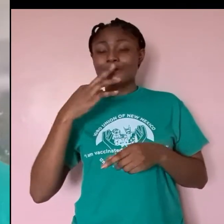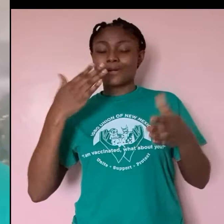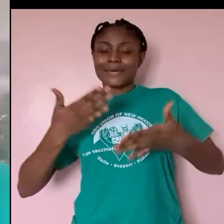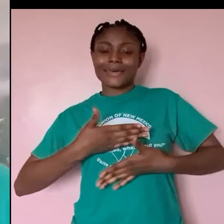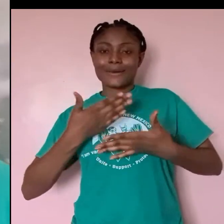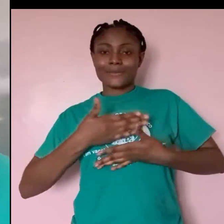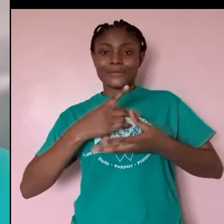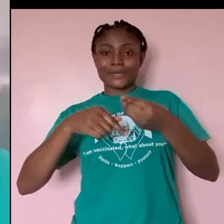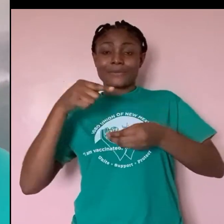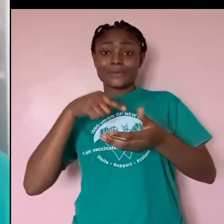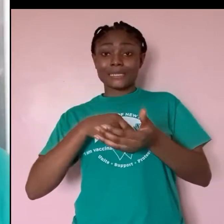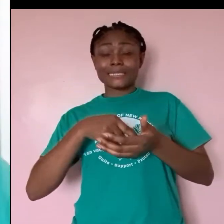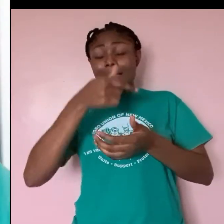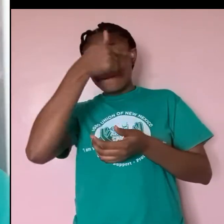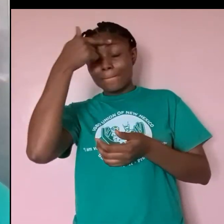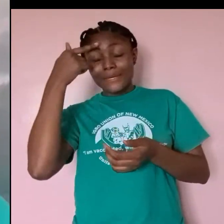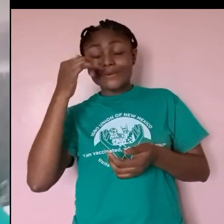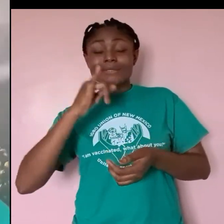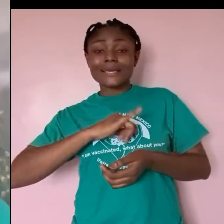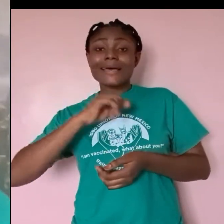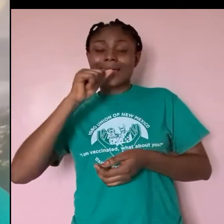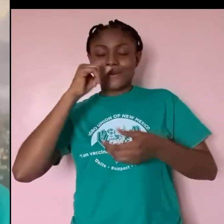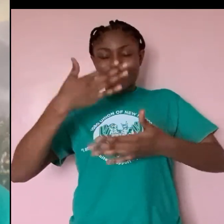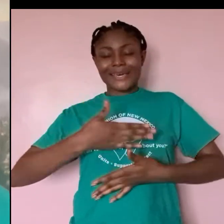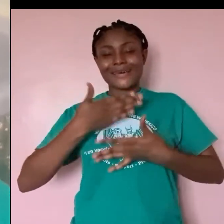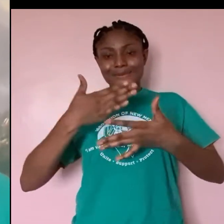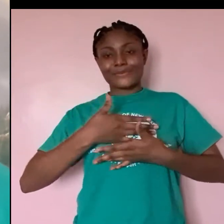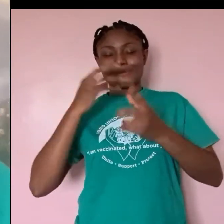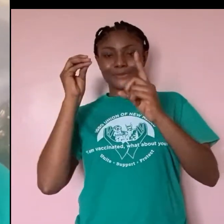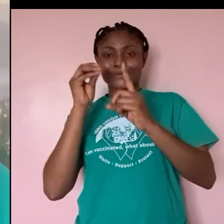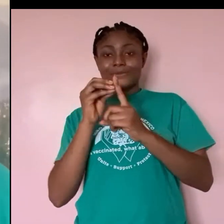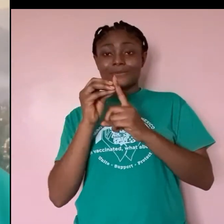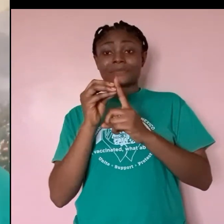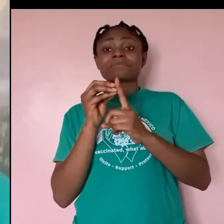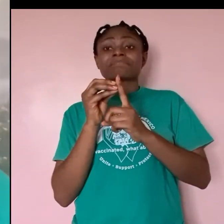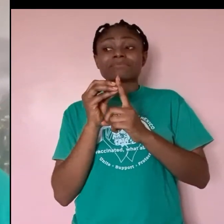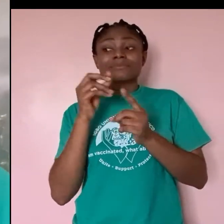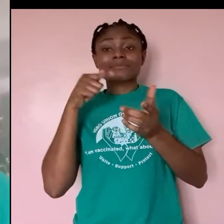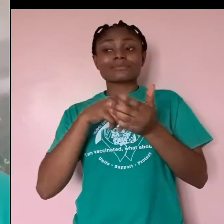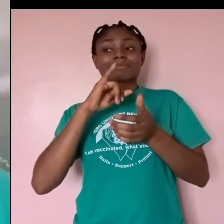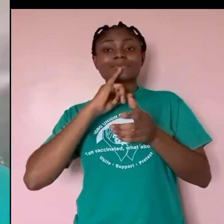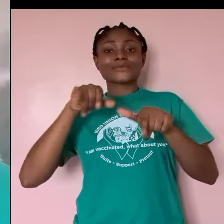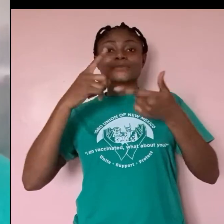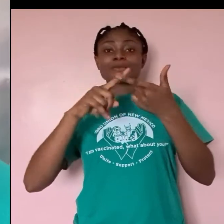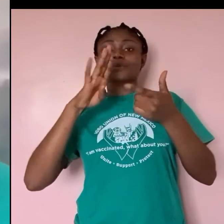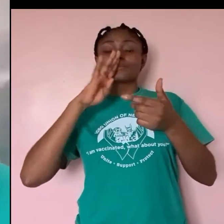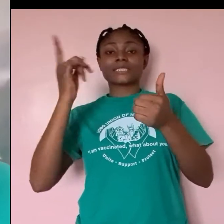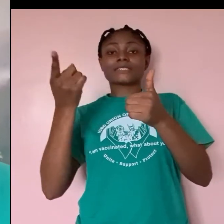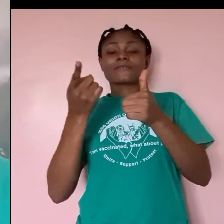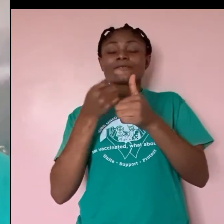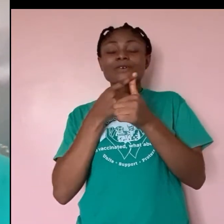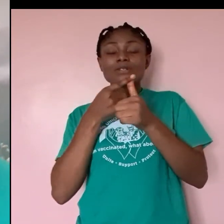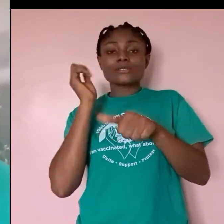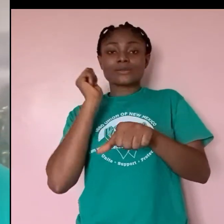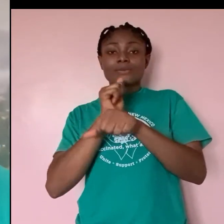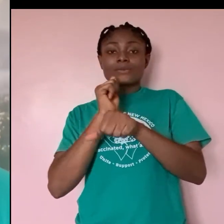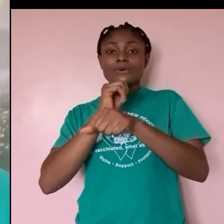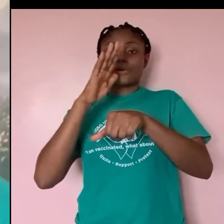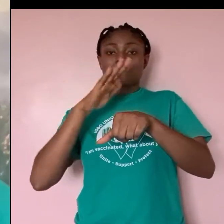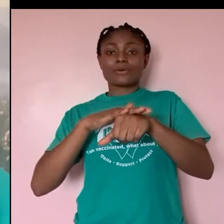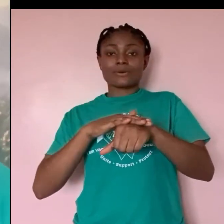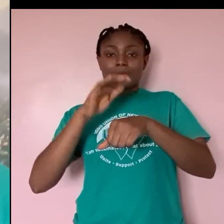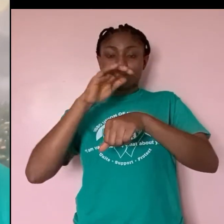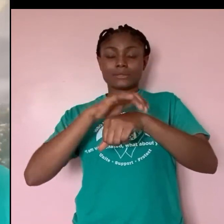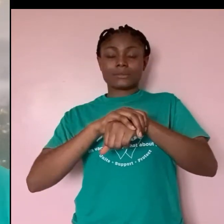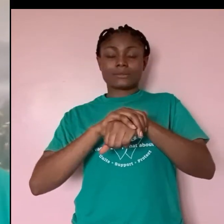this, because I am too. I am, because this is going to be the first work on